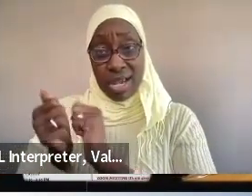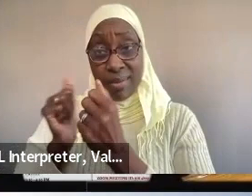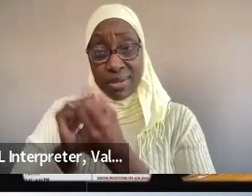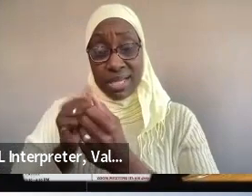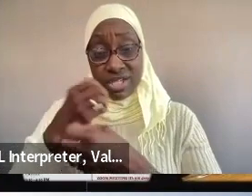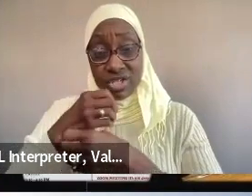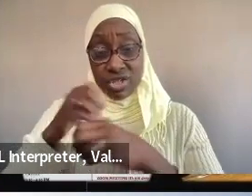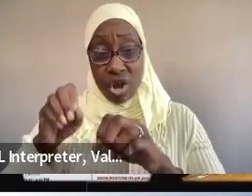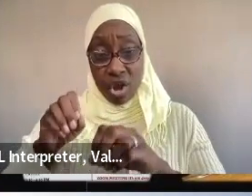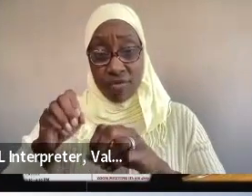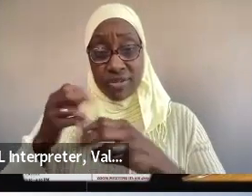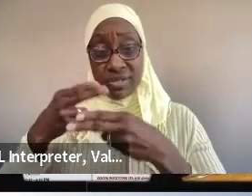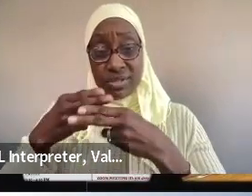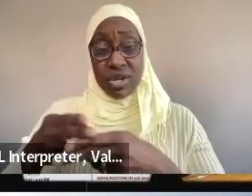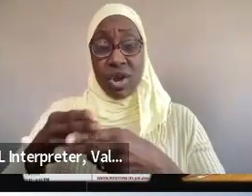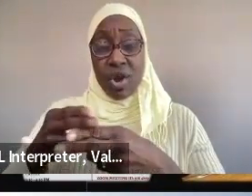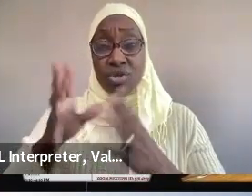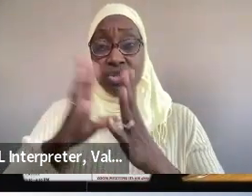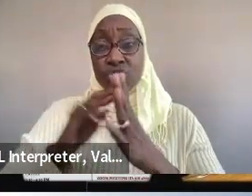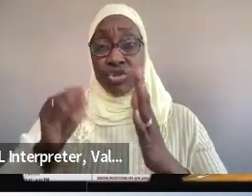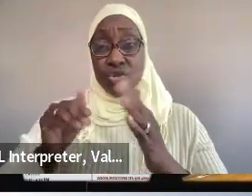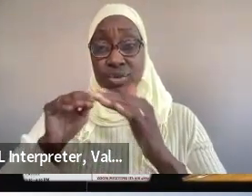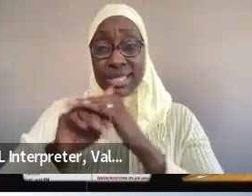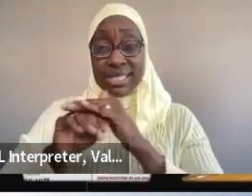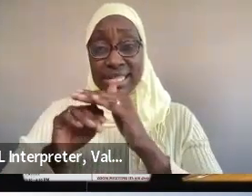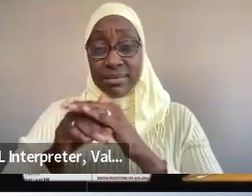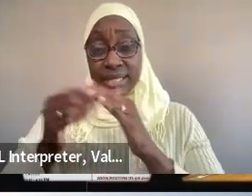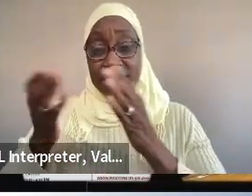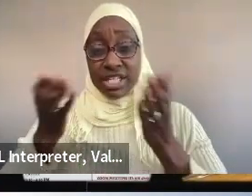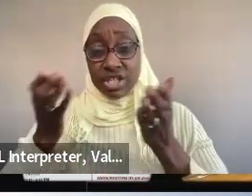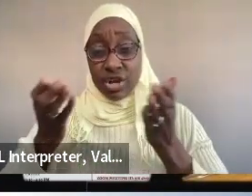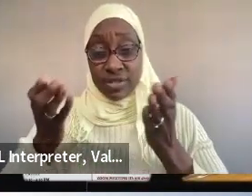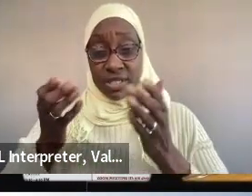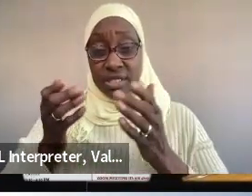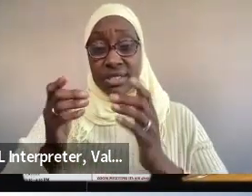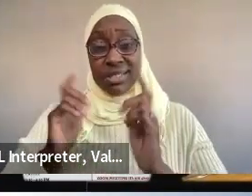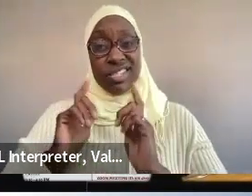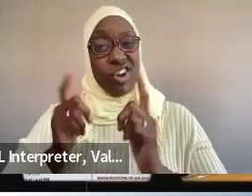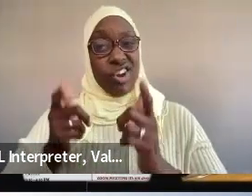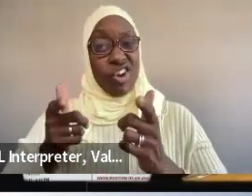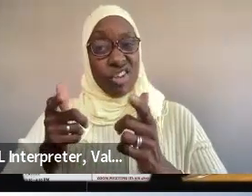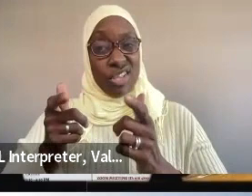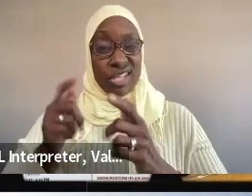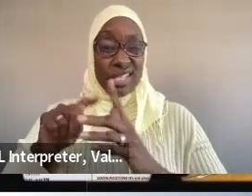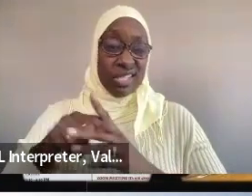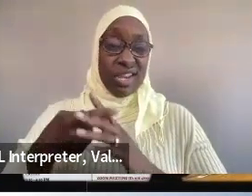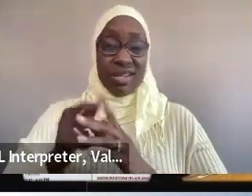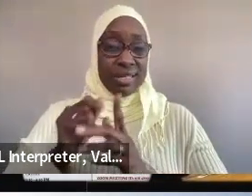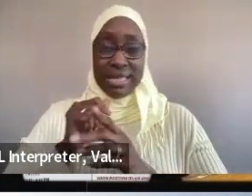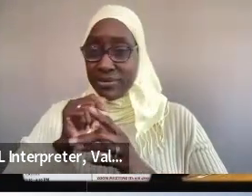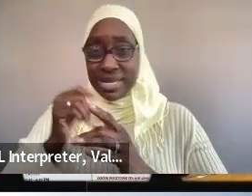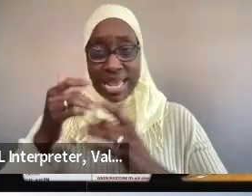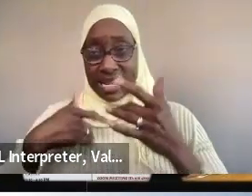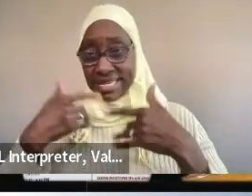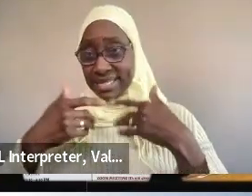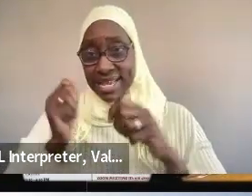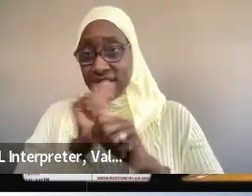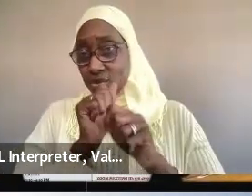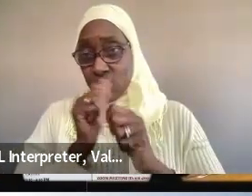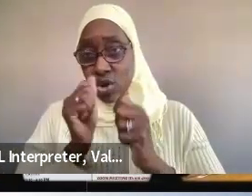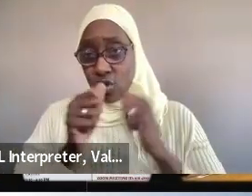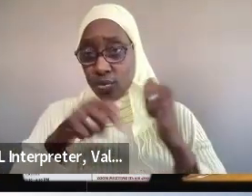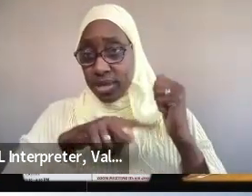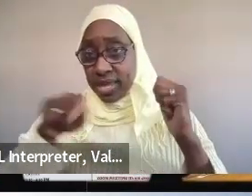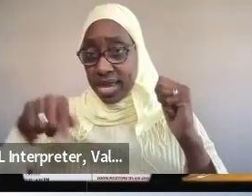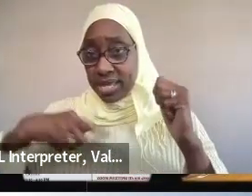Student Accessibility Services. Early on, they were not very excited about working with DJAB. Now, they're much